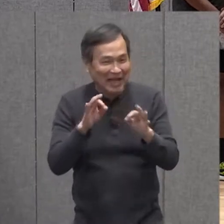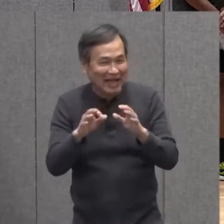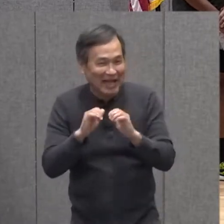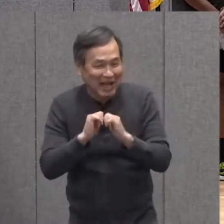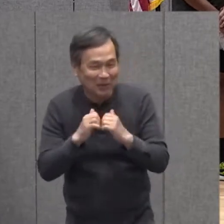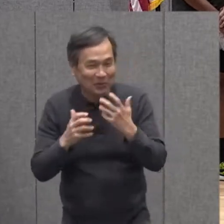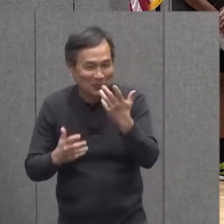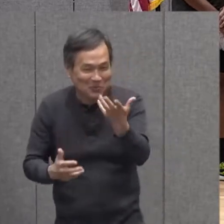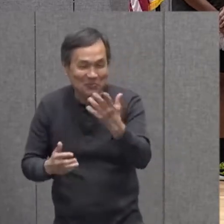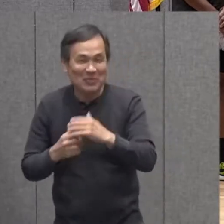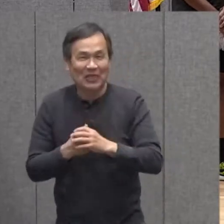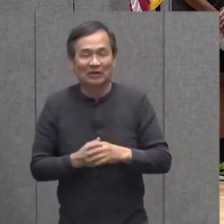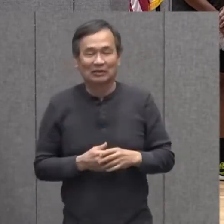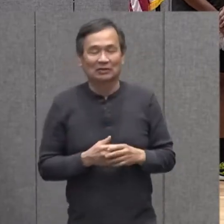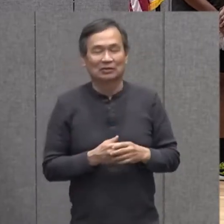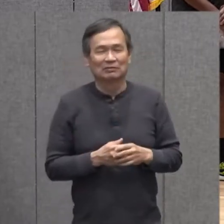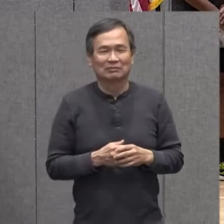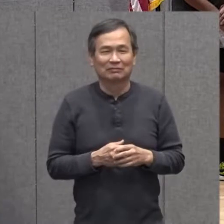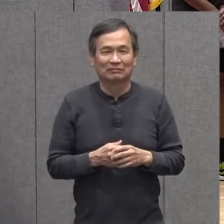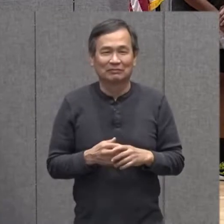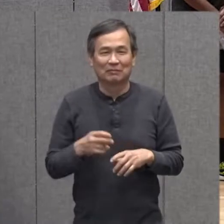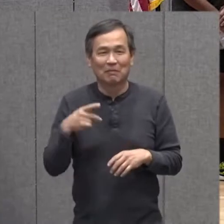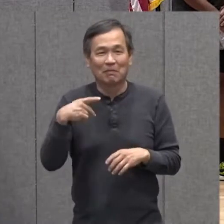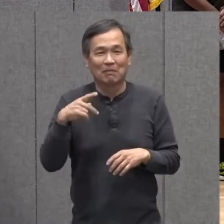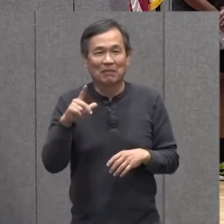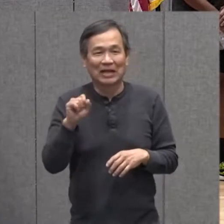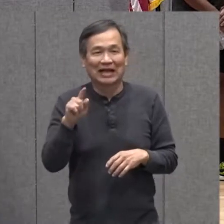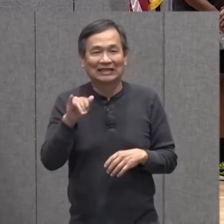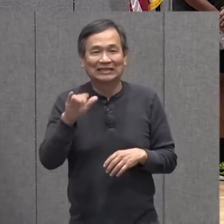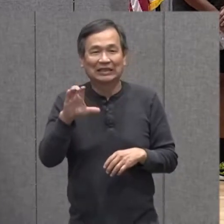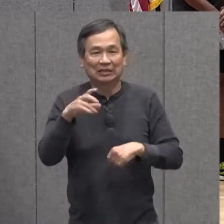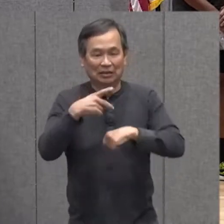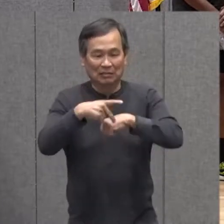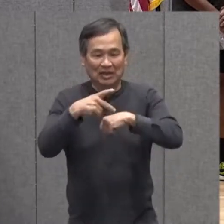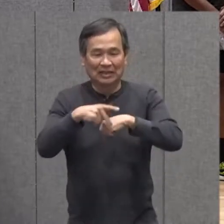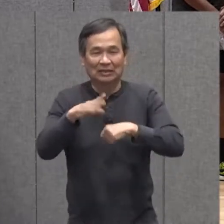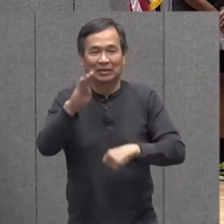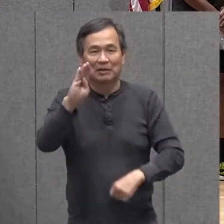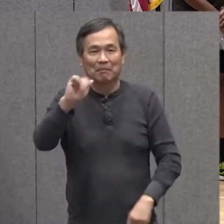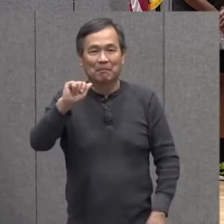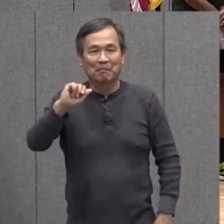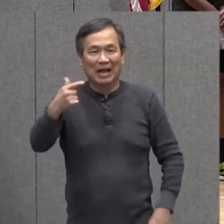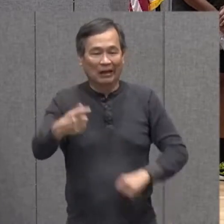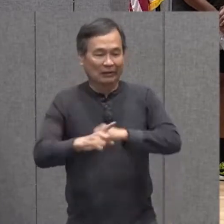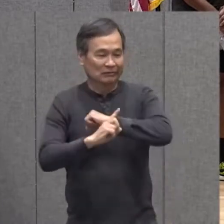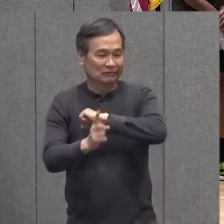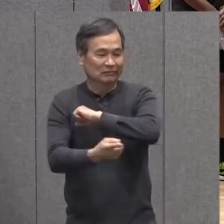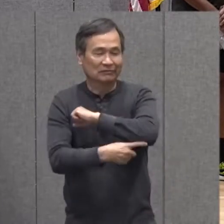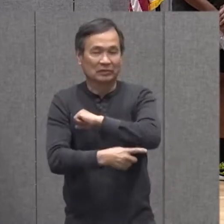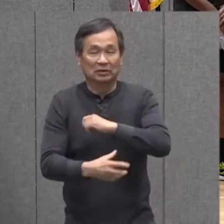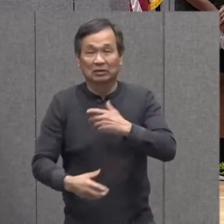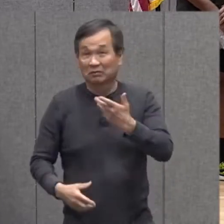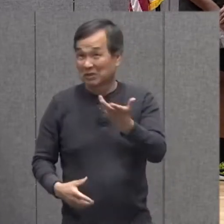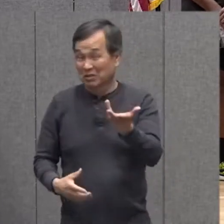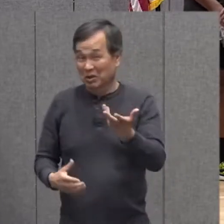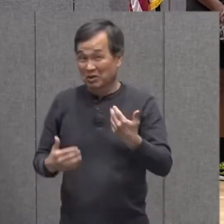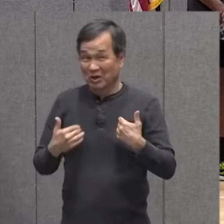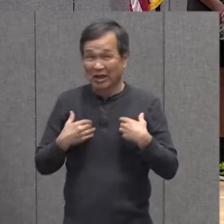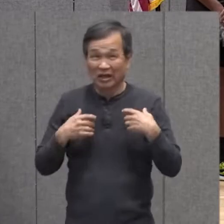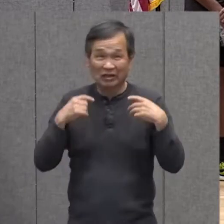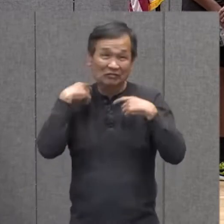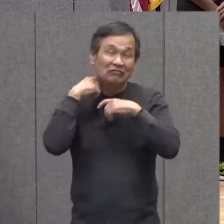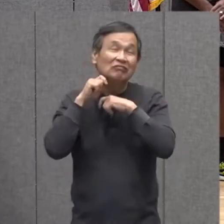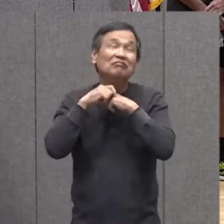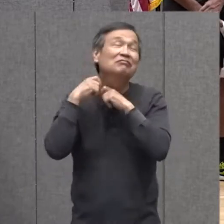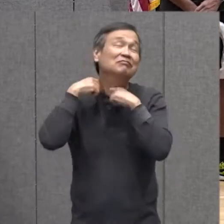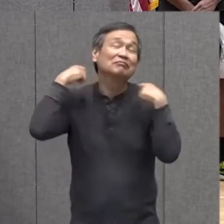use 1 plastic bag. Vamos a empezar con una bolsa. Some of you may have scarves at home.